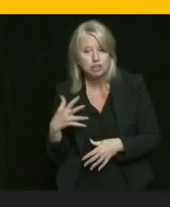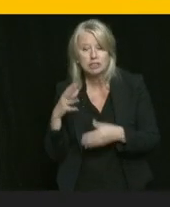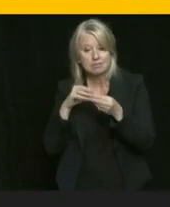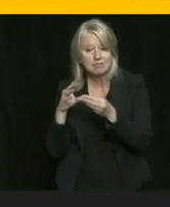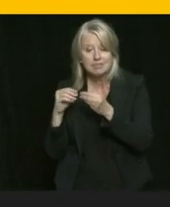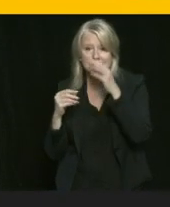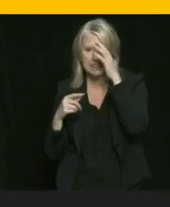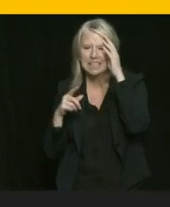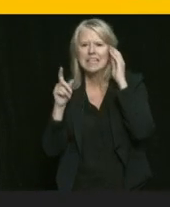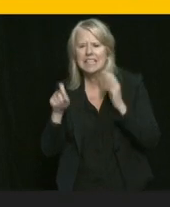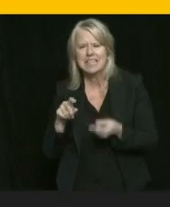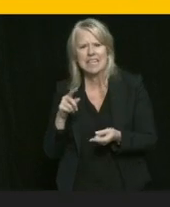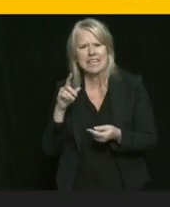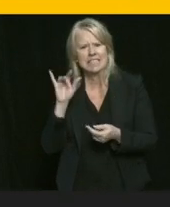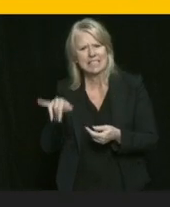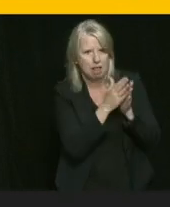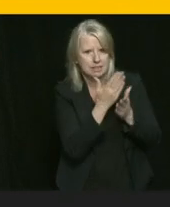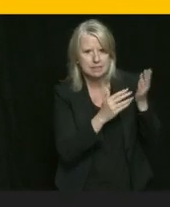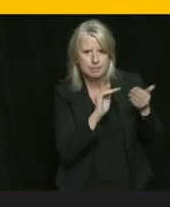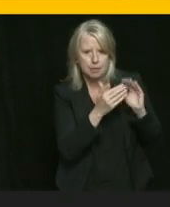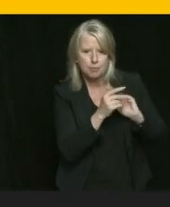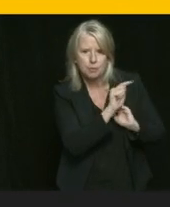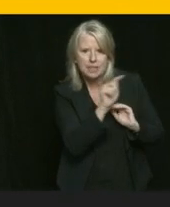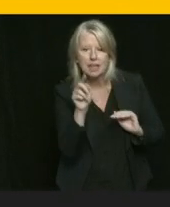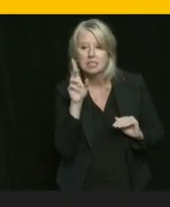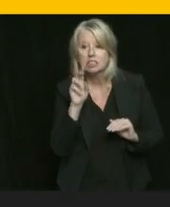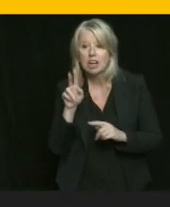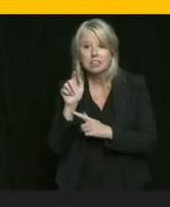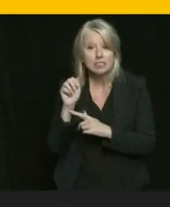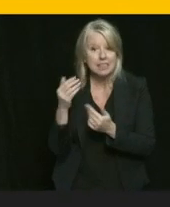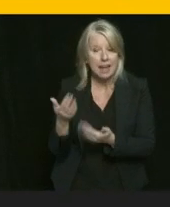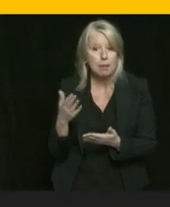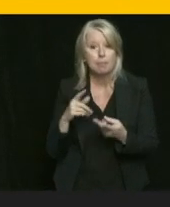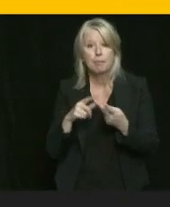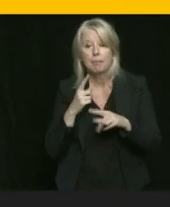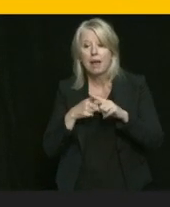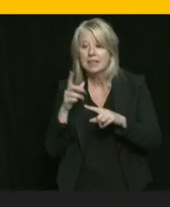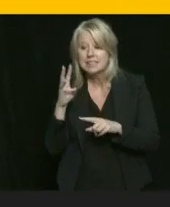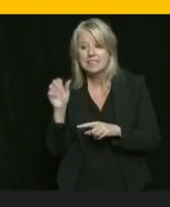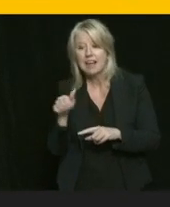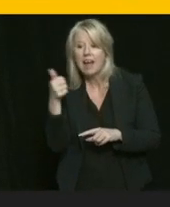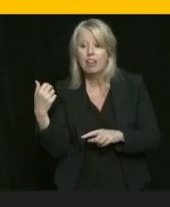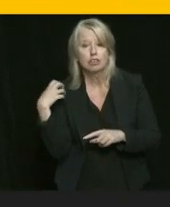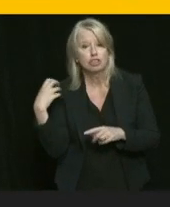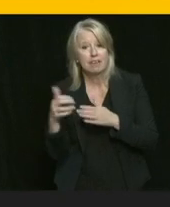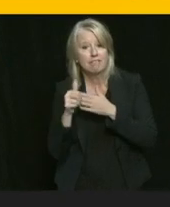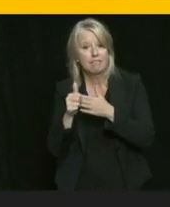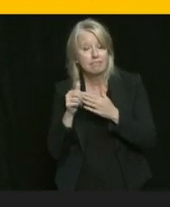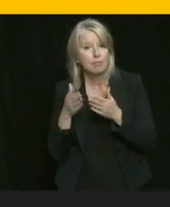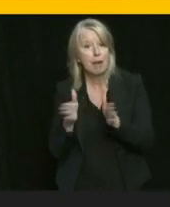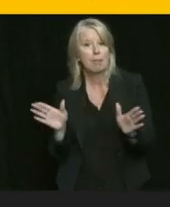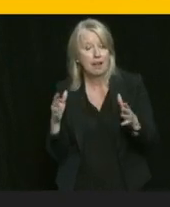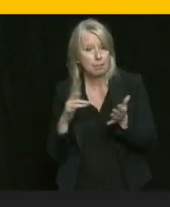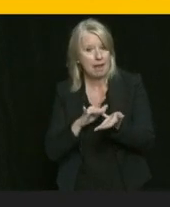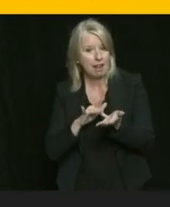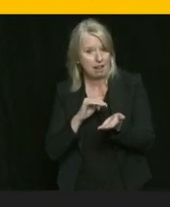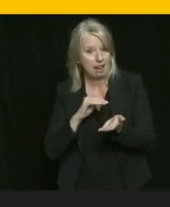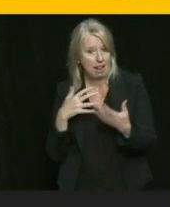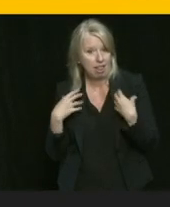decriminalization needs to be on the table. If not, Tam, as well as six other chief medical and public health officers from across the country, have